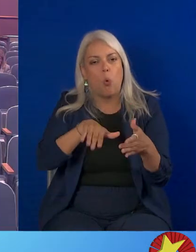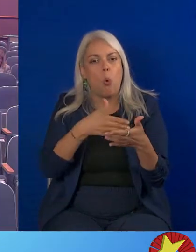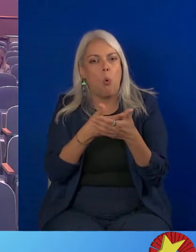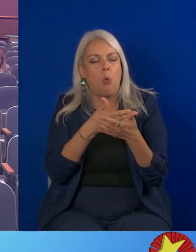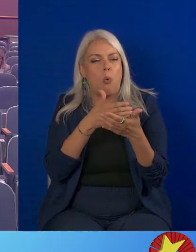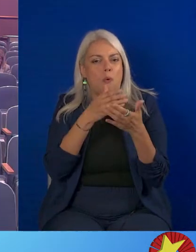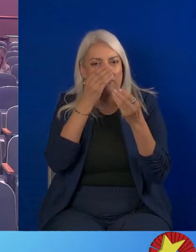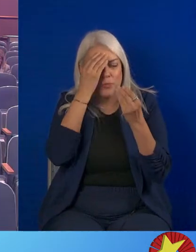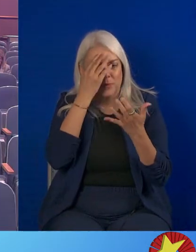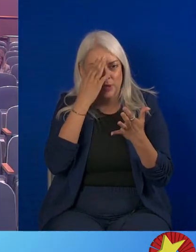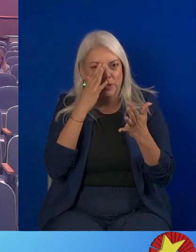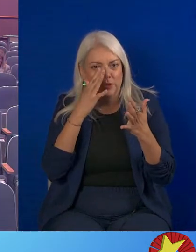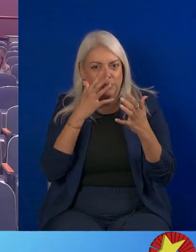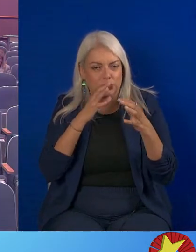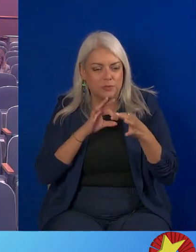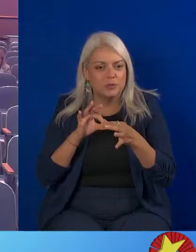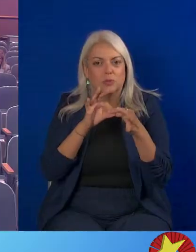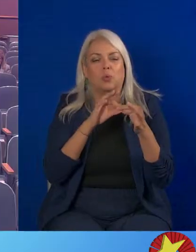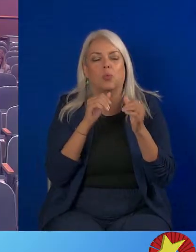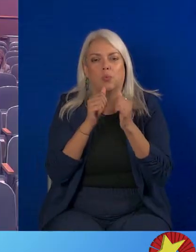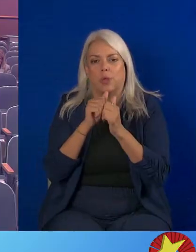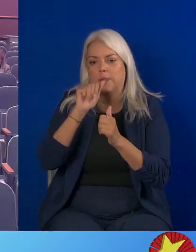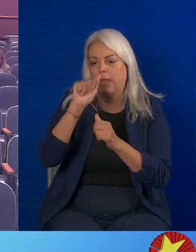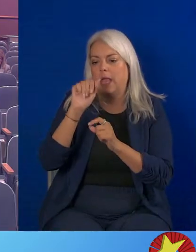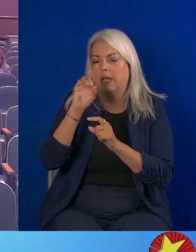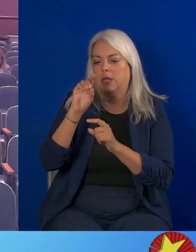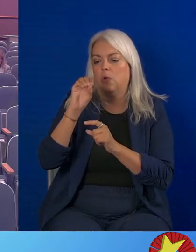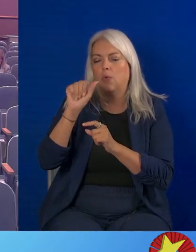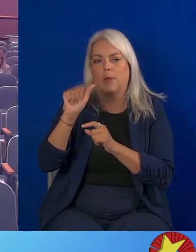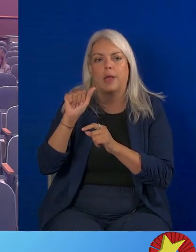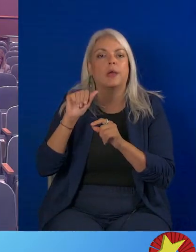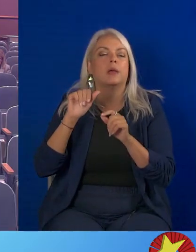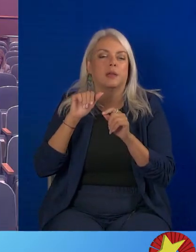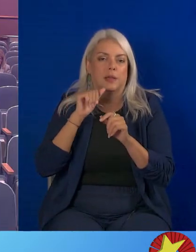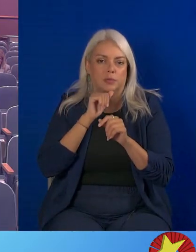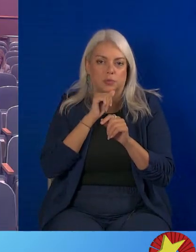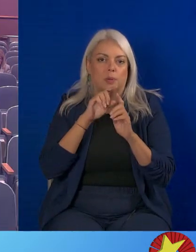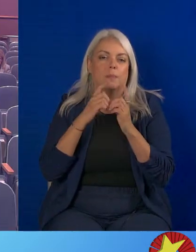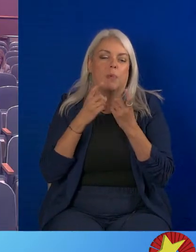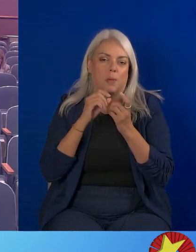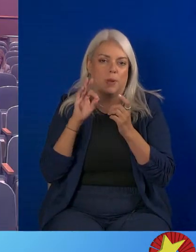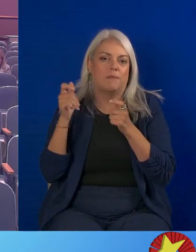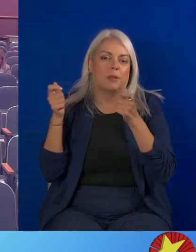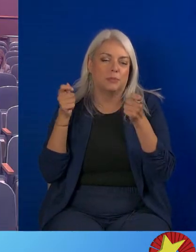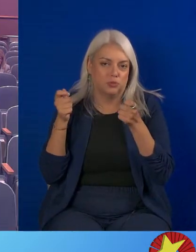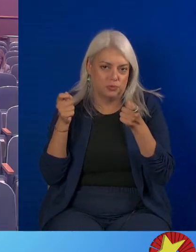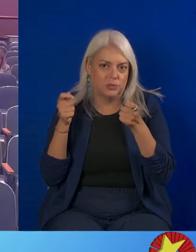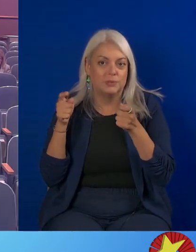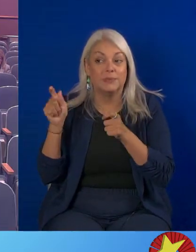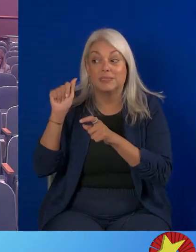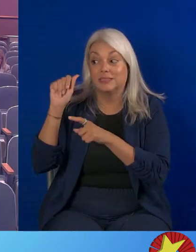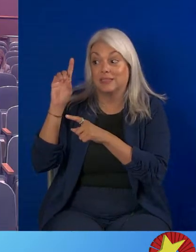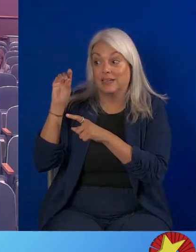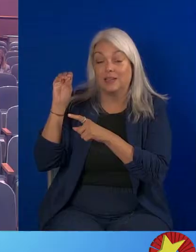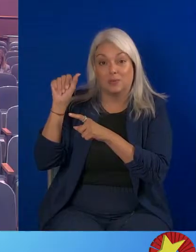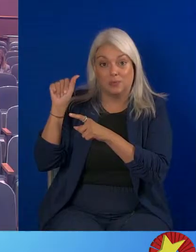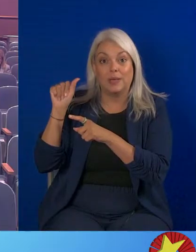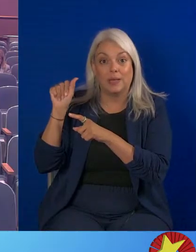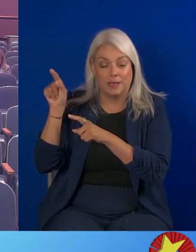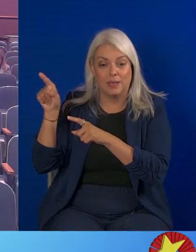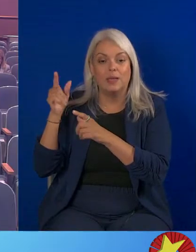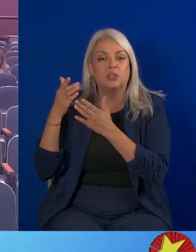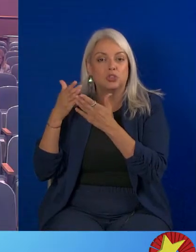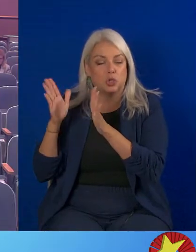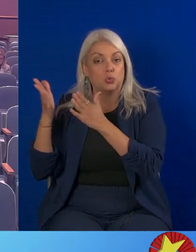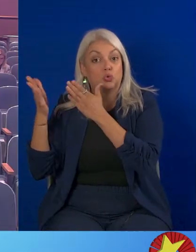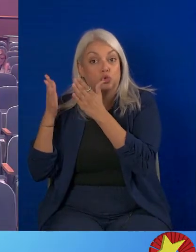to coordinate with ADOA, the Department of Administration, because ADOA, the General Services